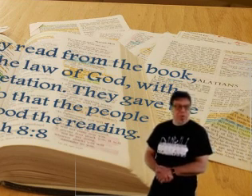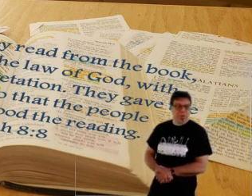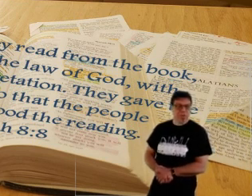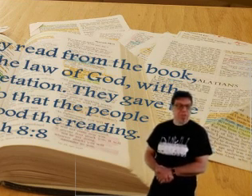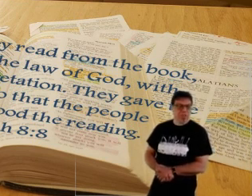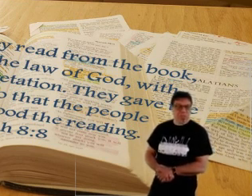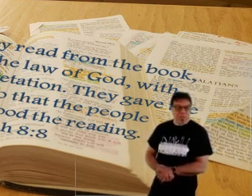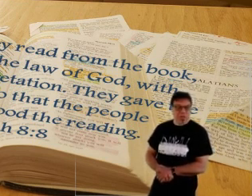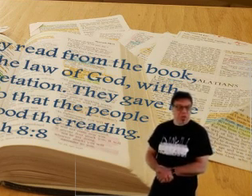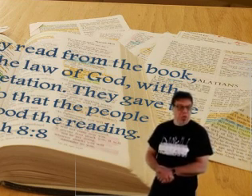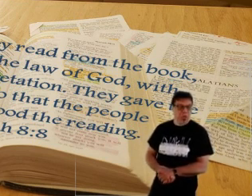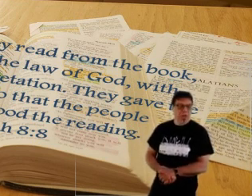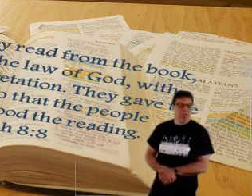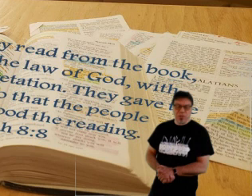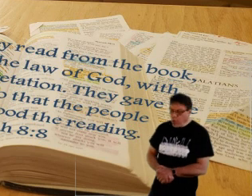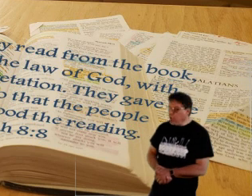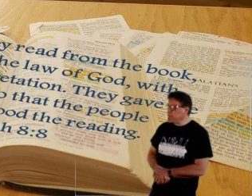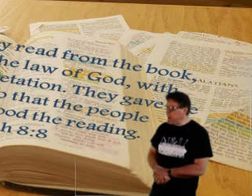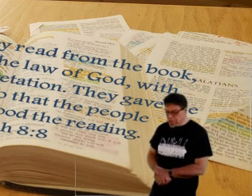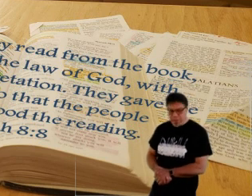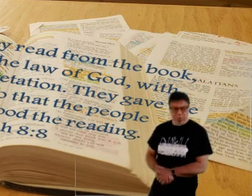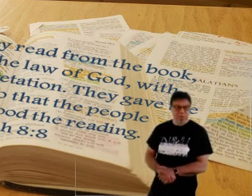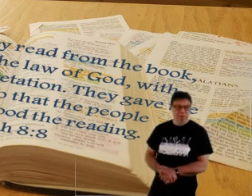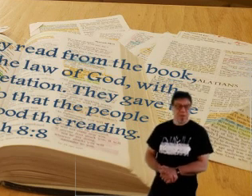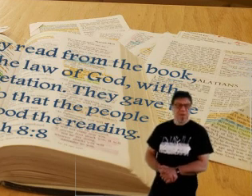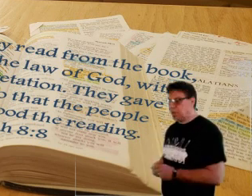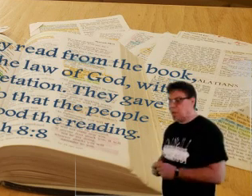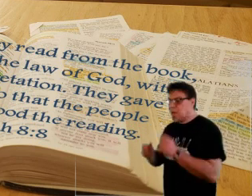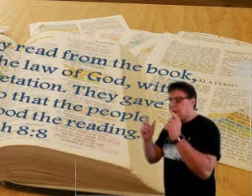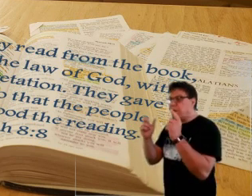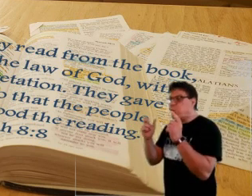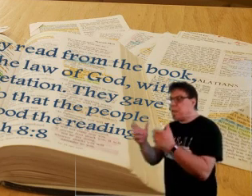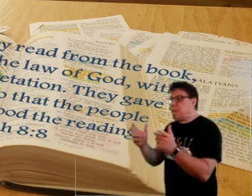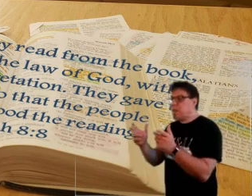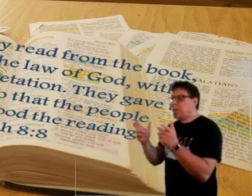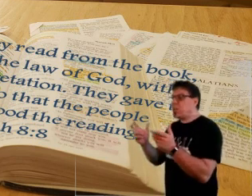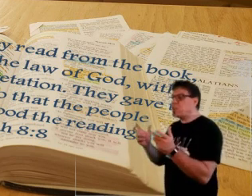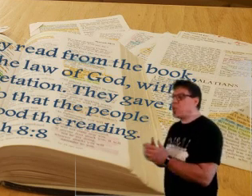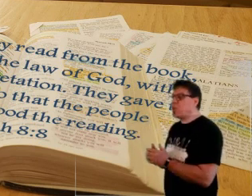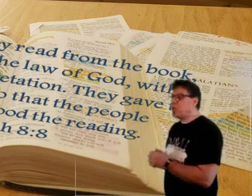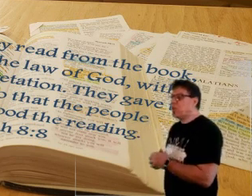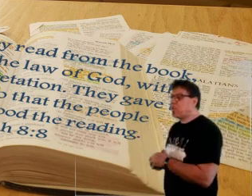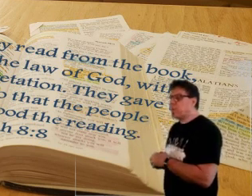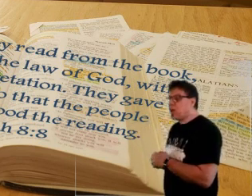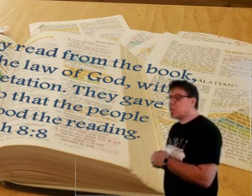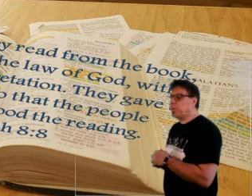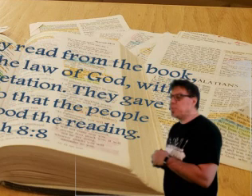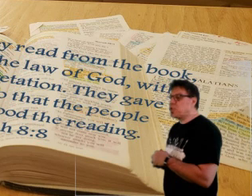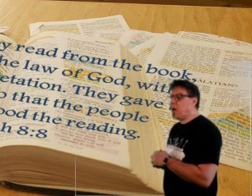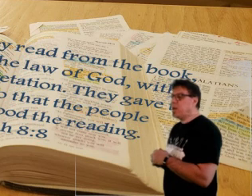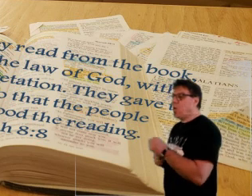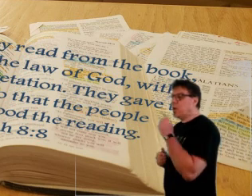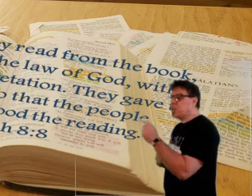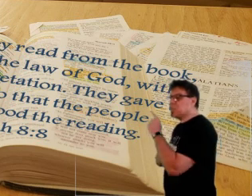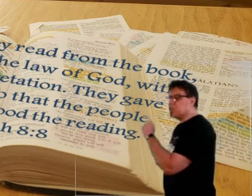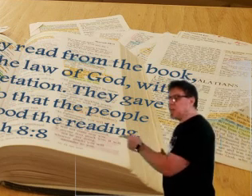these words just minutes ago. The Lord is my shepherd. And we just heard from the Gospel of